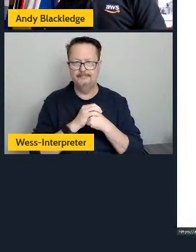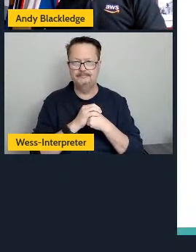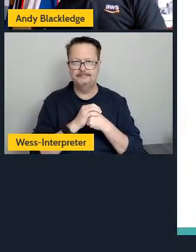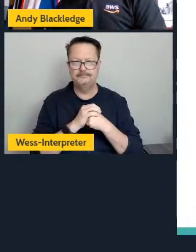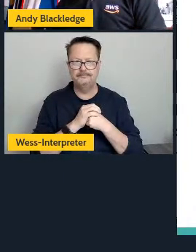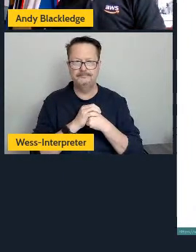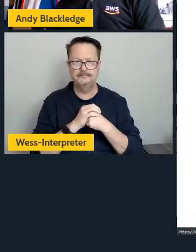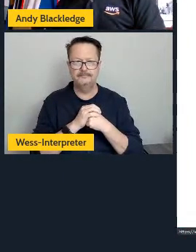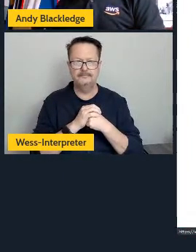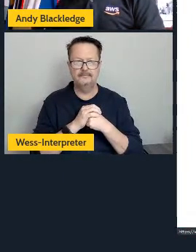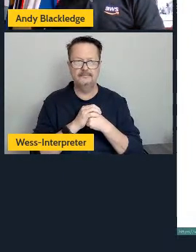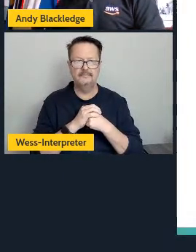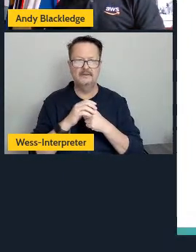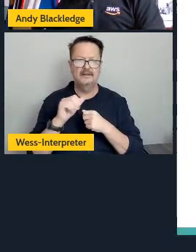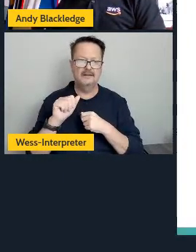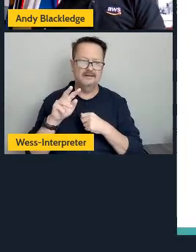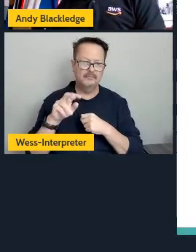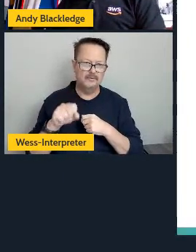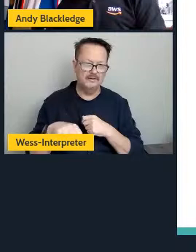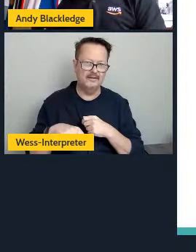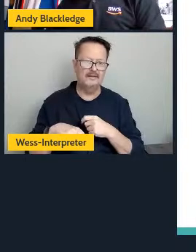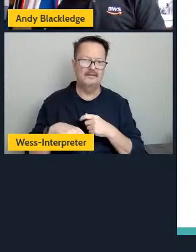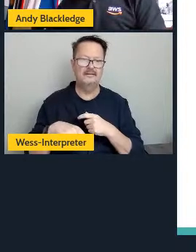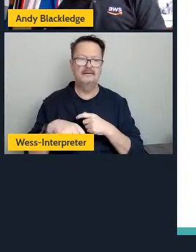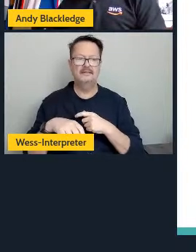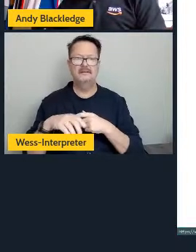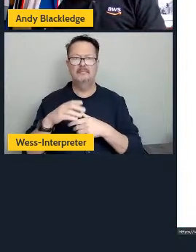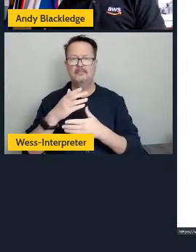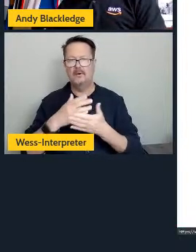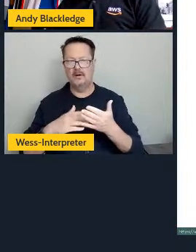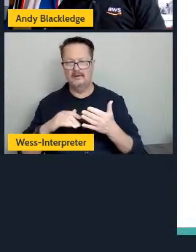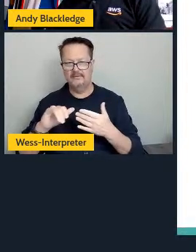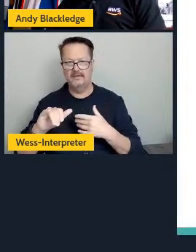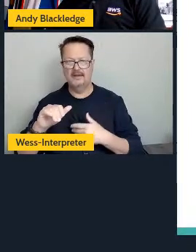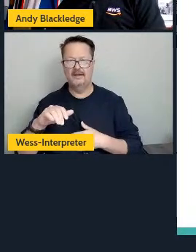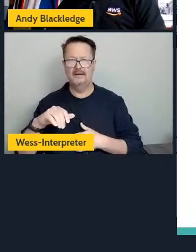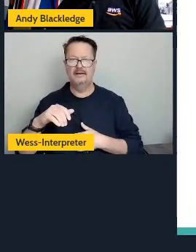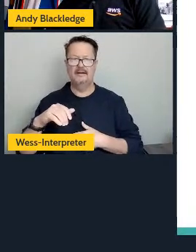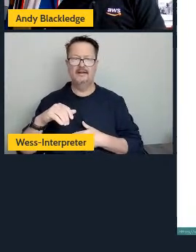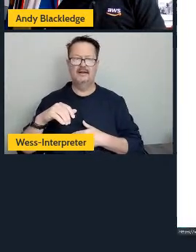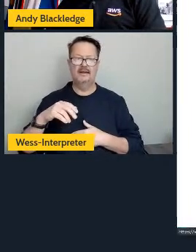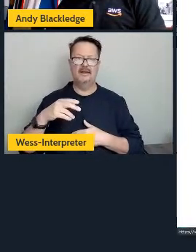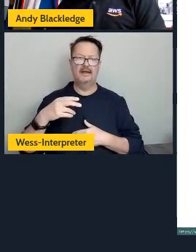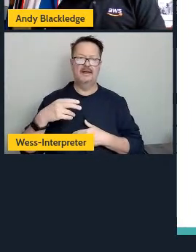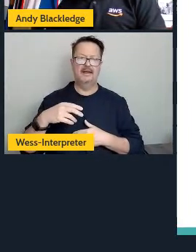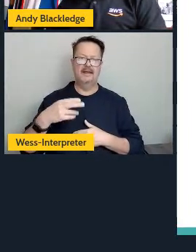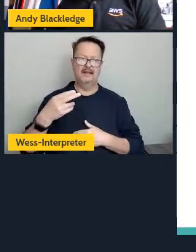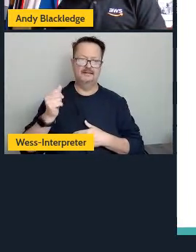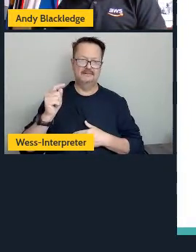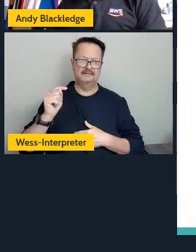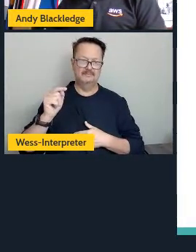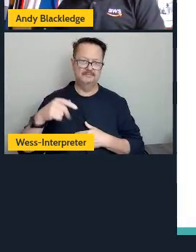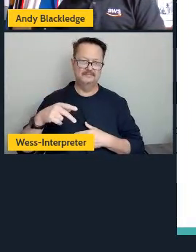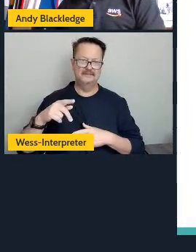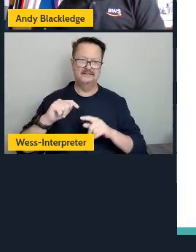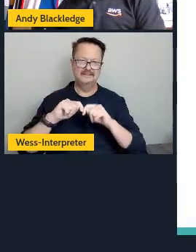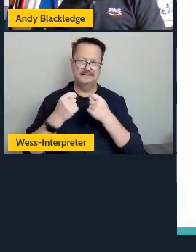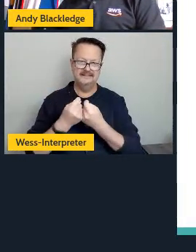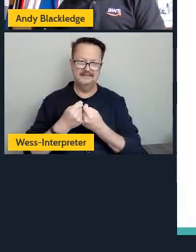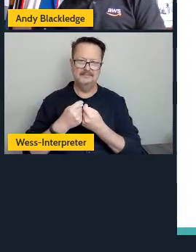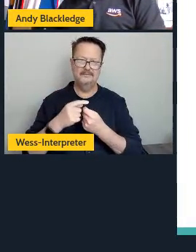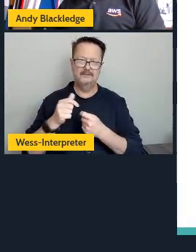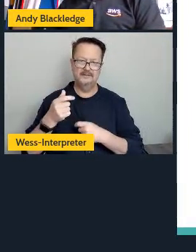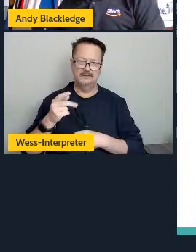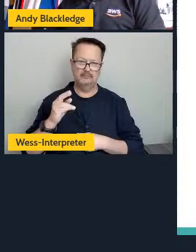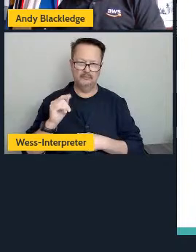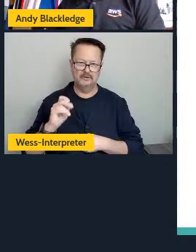I blog at AWS Hashnode, part of the Hashnode team, as I also do at temperatimecool.com. And